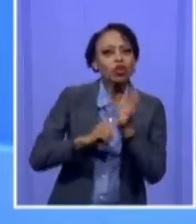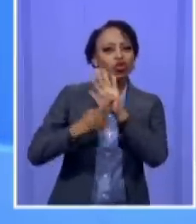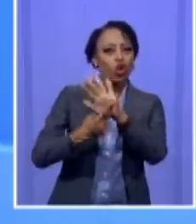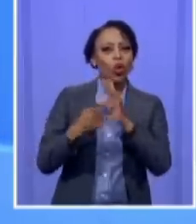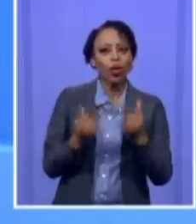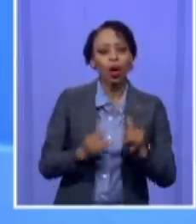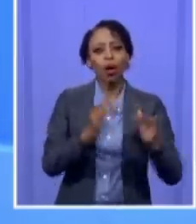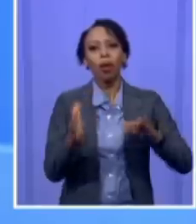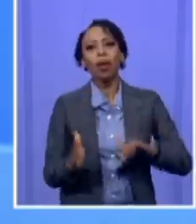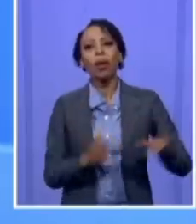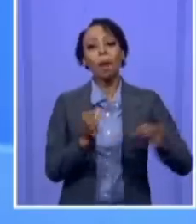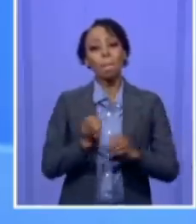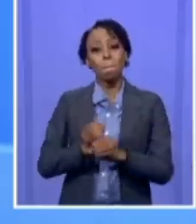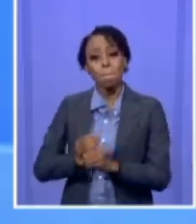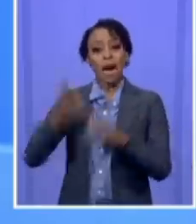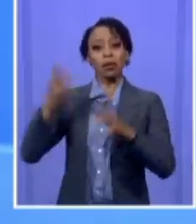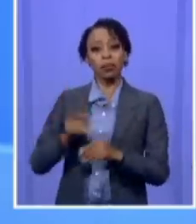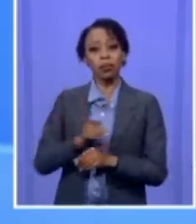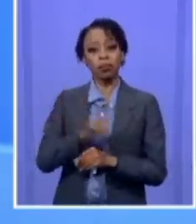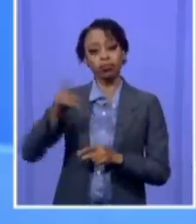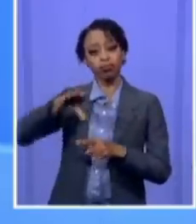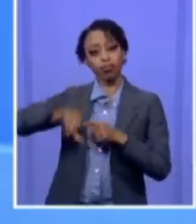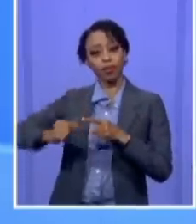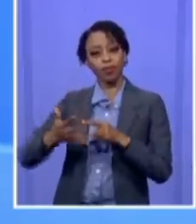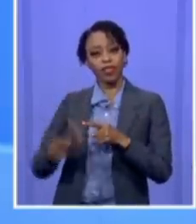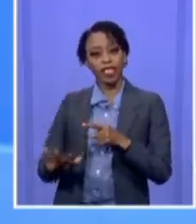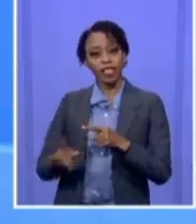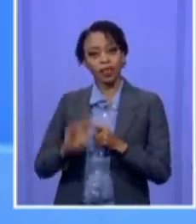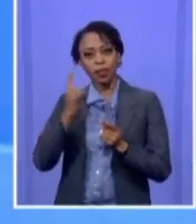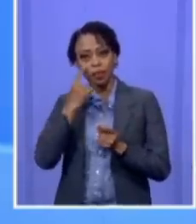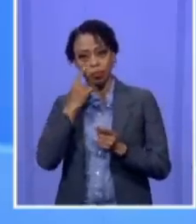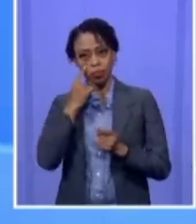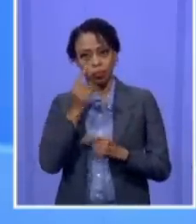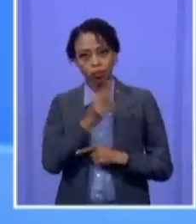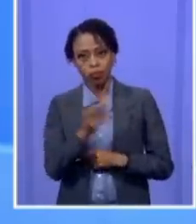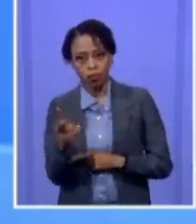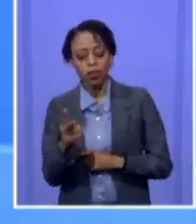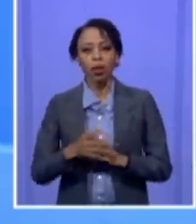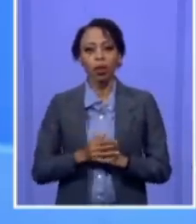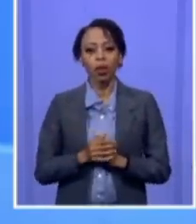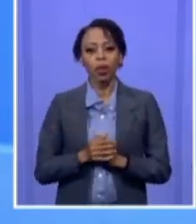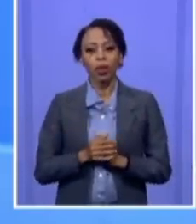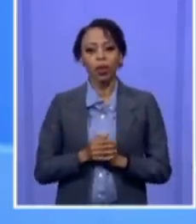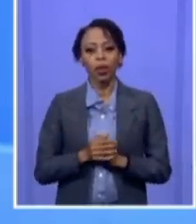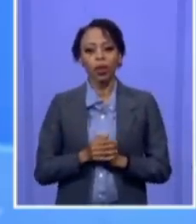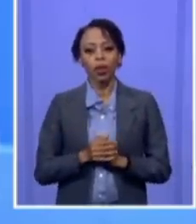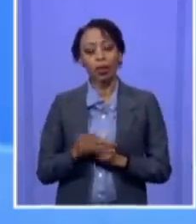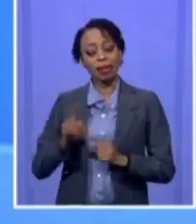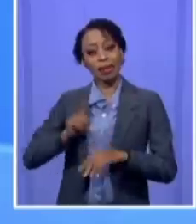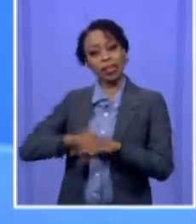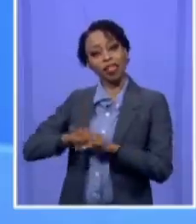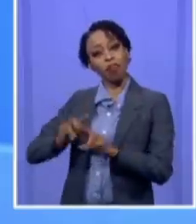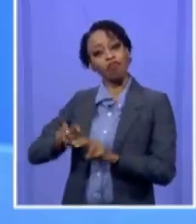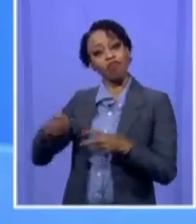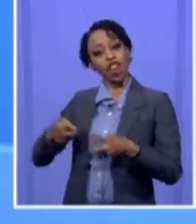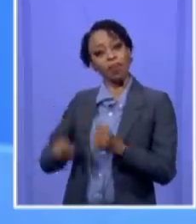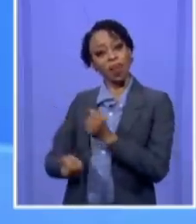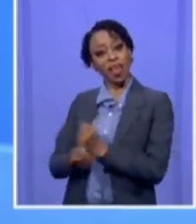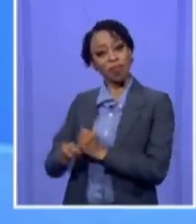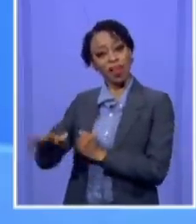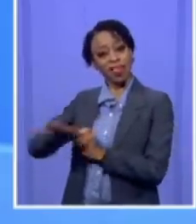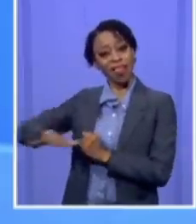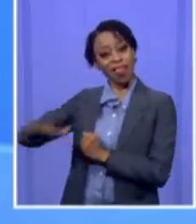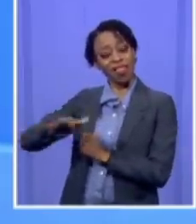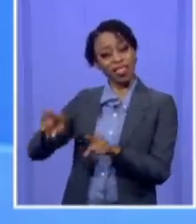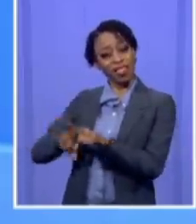the explosives that were found as part of the exhibits where the rapes had taken place